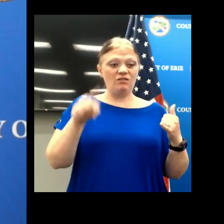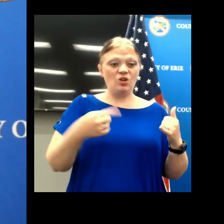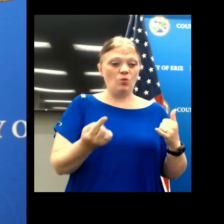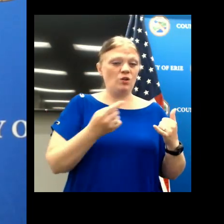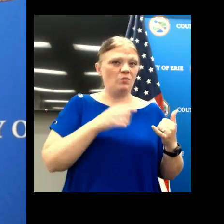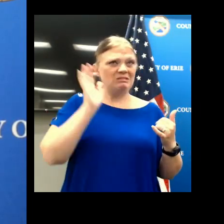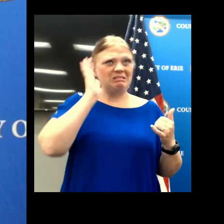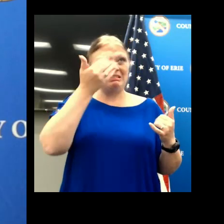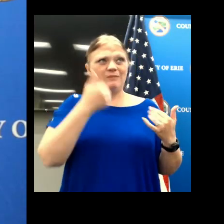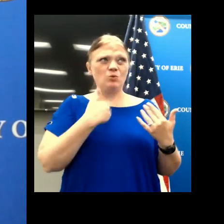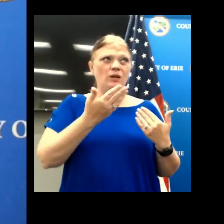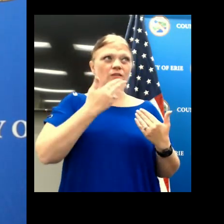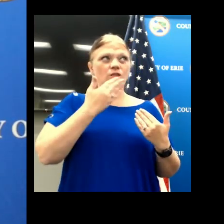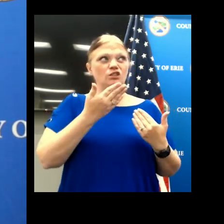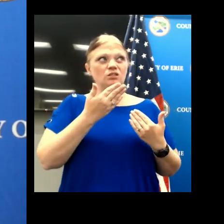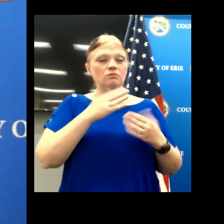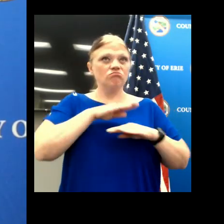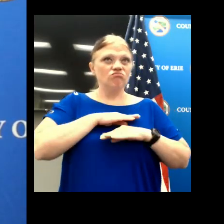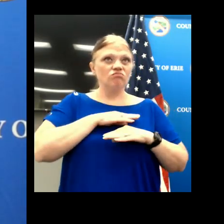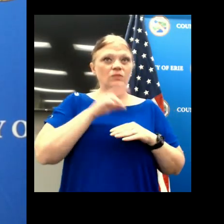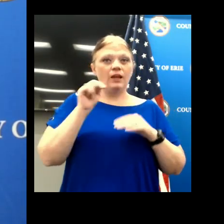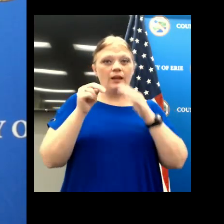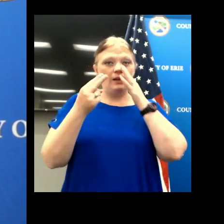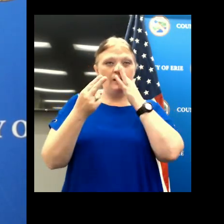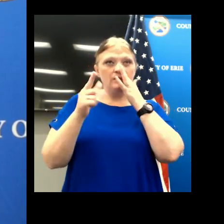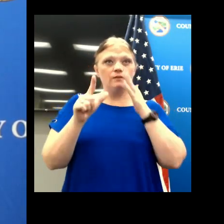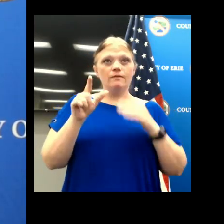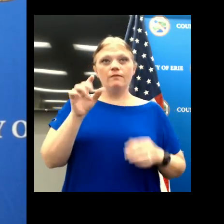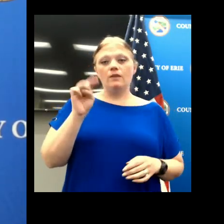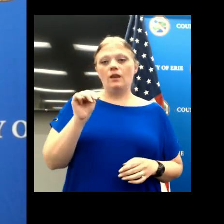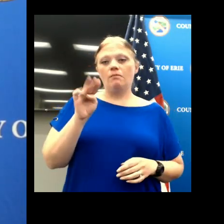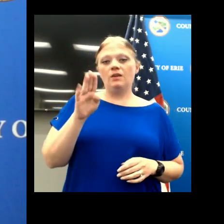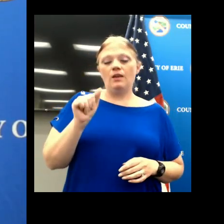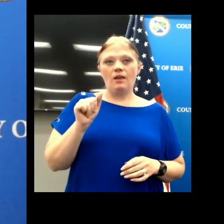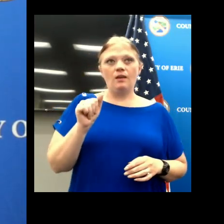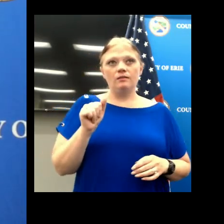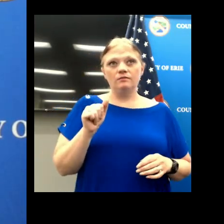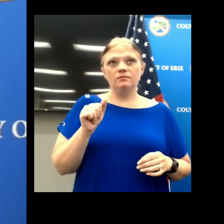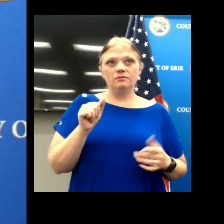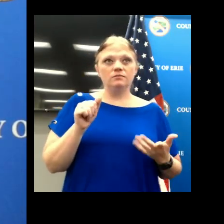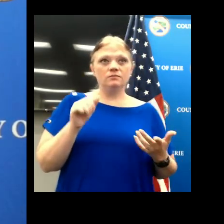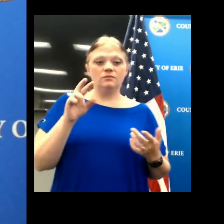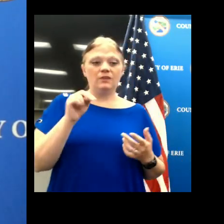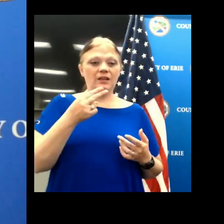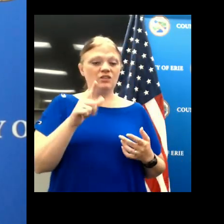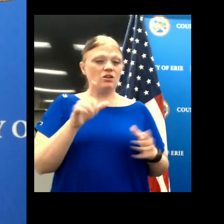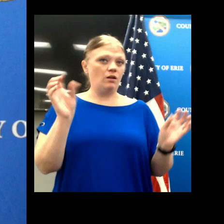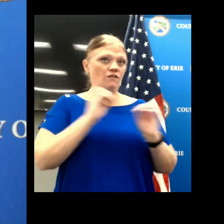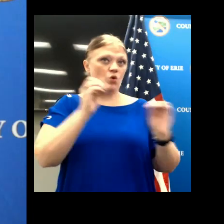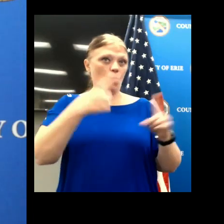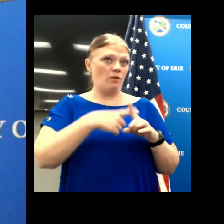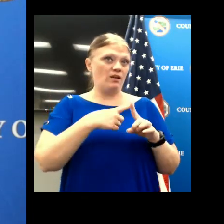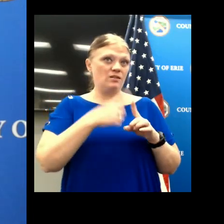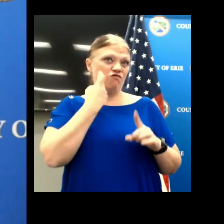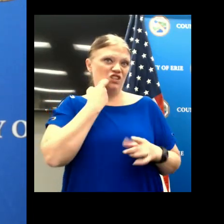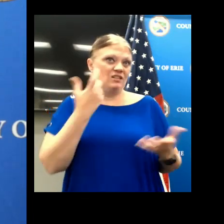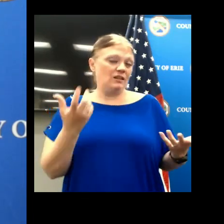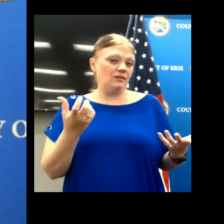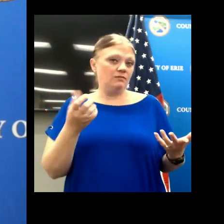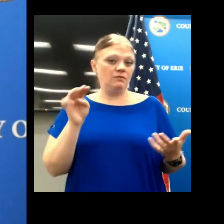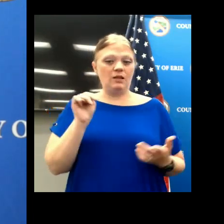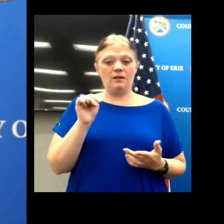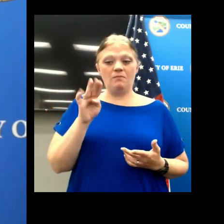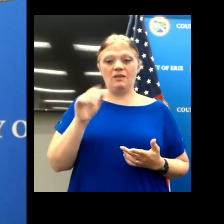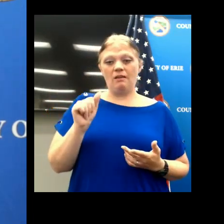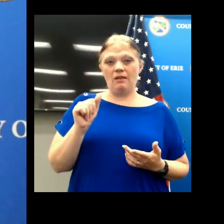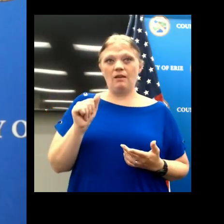had a pretty good assurance of it is the NHL and the NBA because they're in bubbles. The NHL's had no positive tests recently. NBA